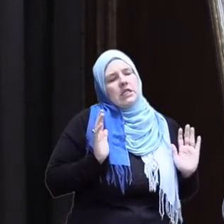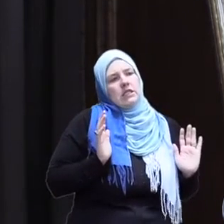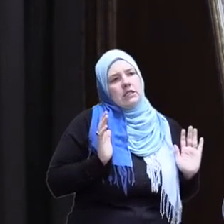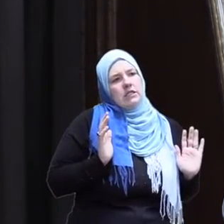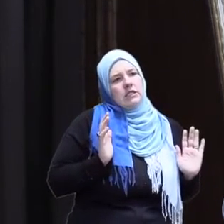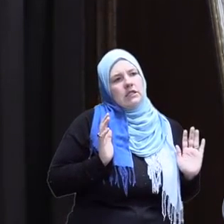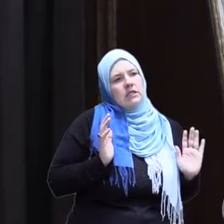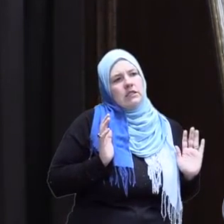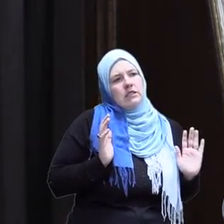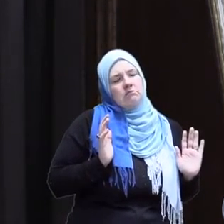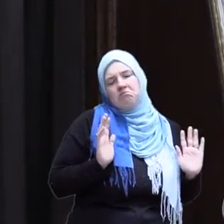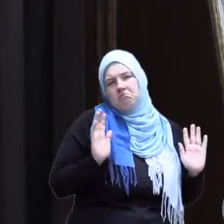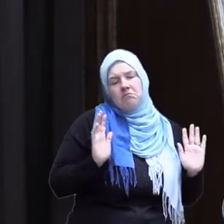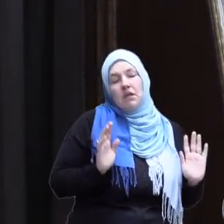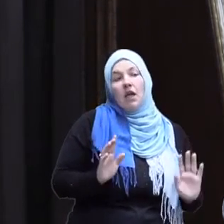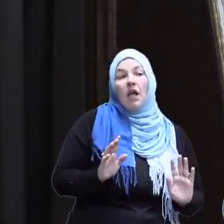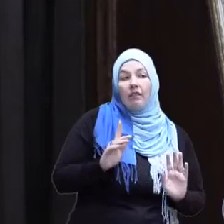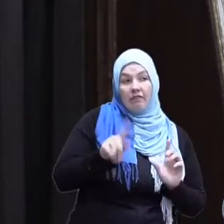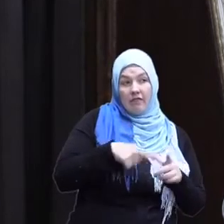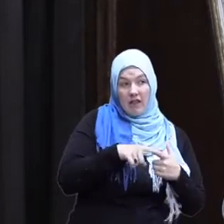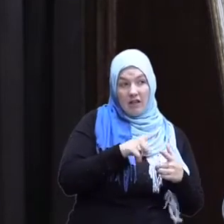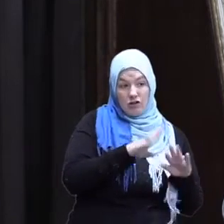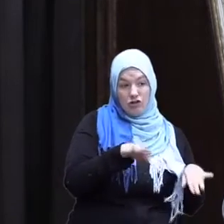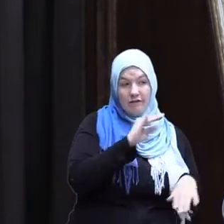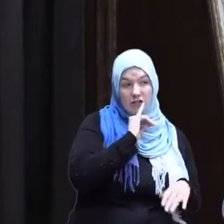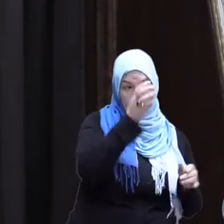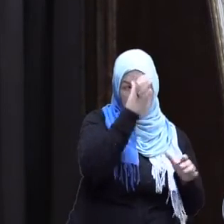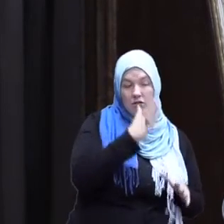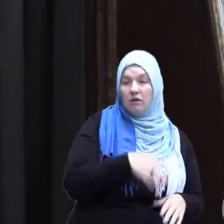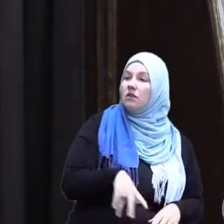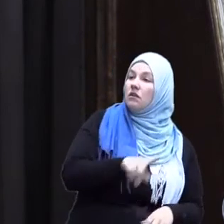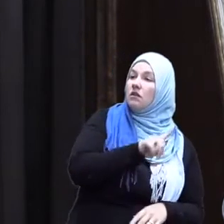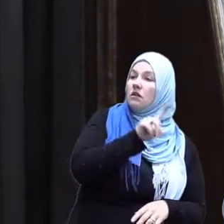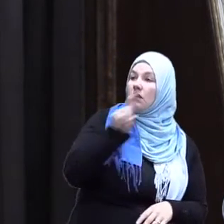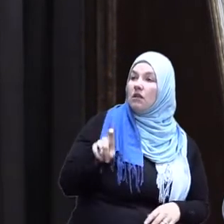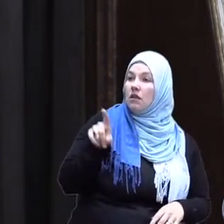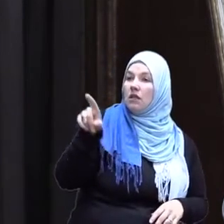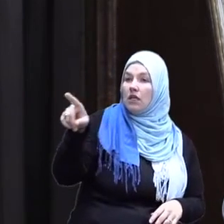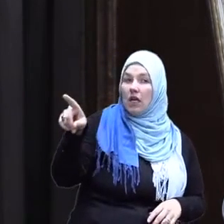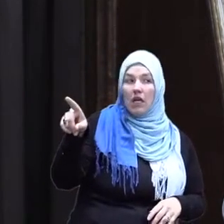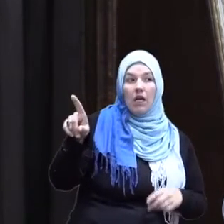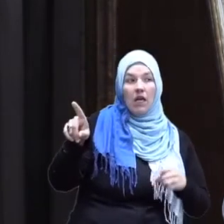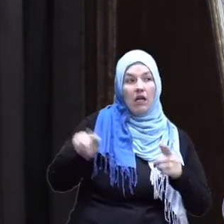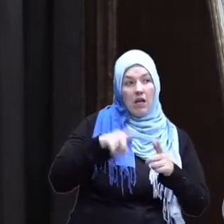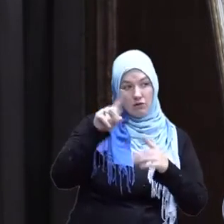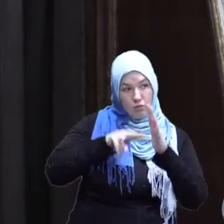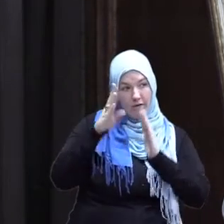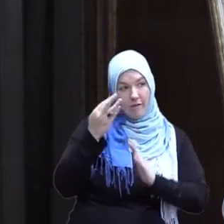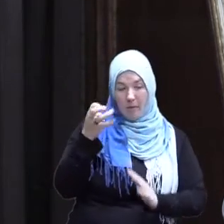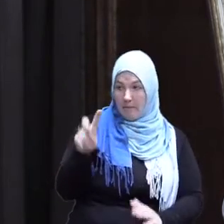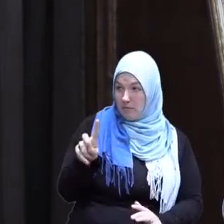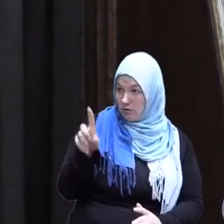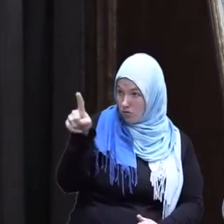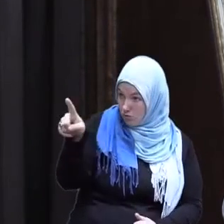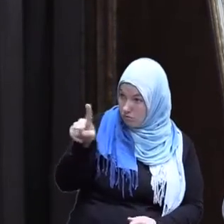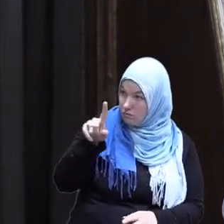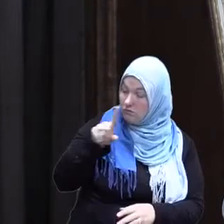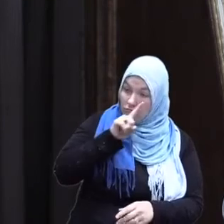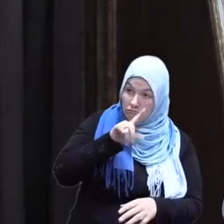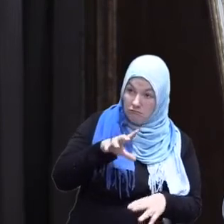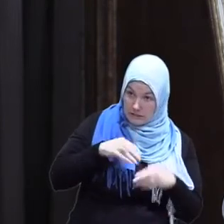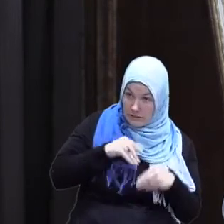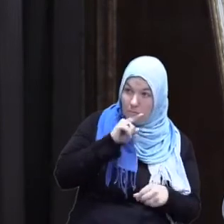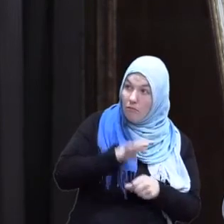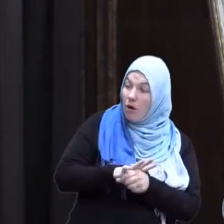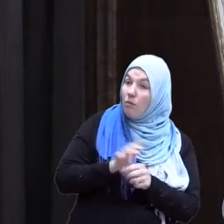have you taken a covenant from Allah? And Allah will not renege on his covenant? Is this an agreement? Is